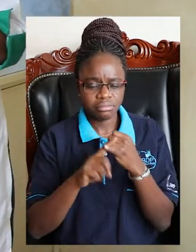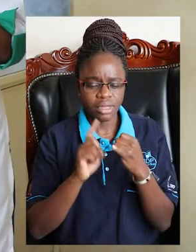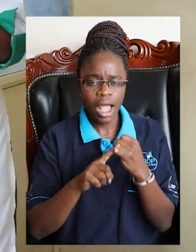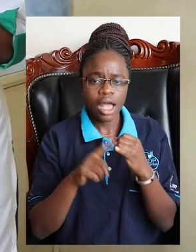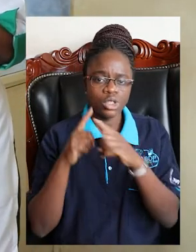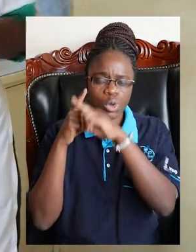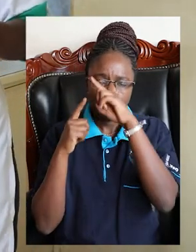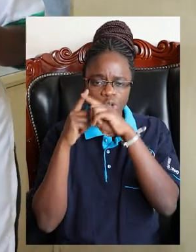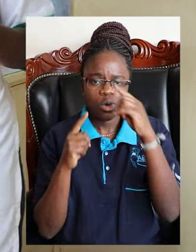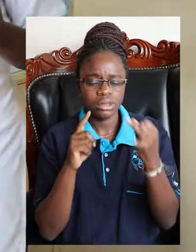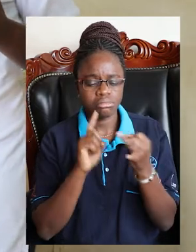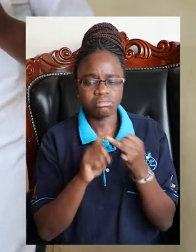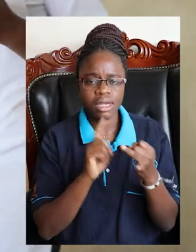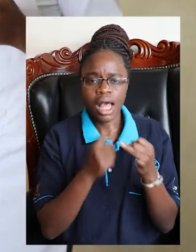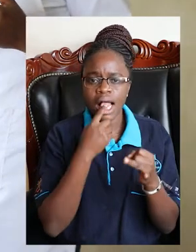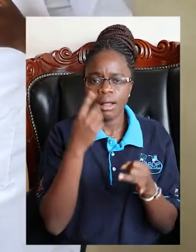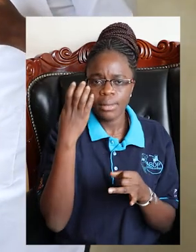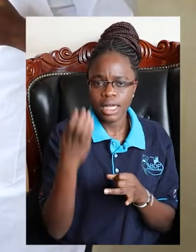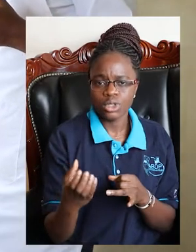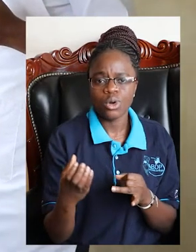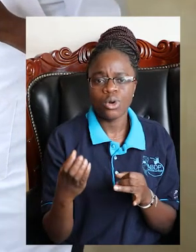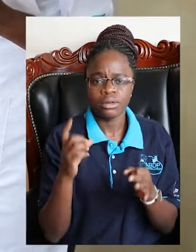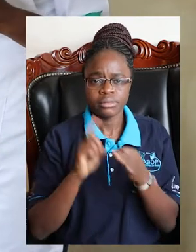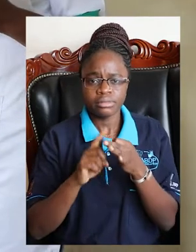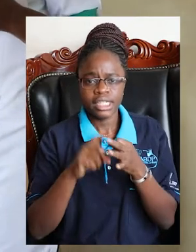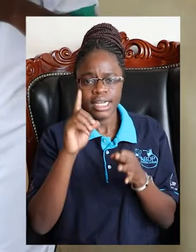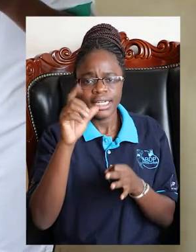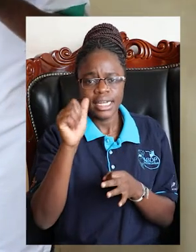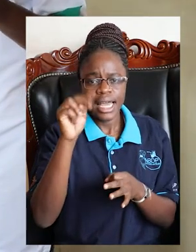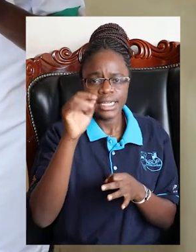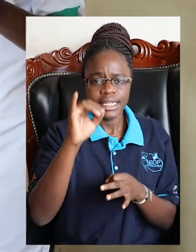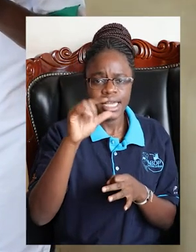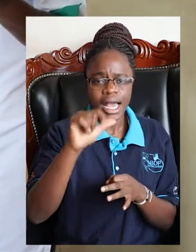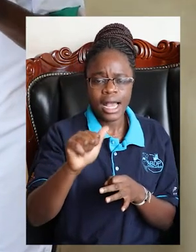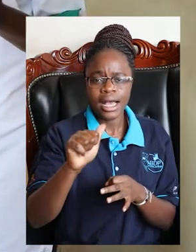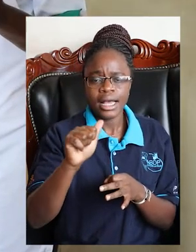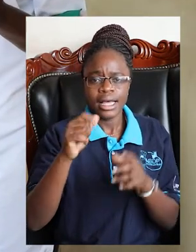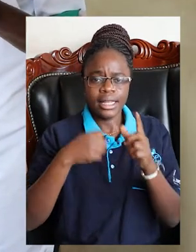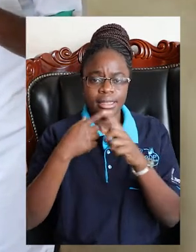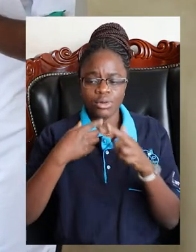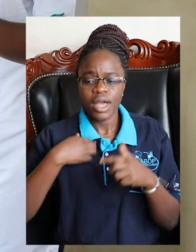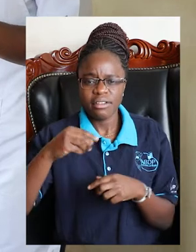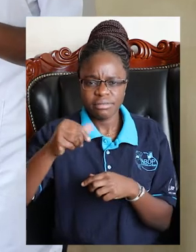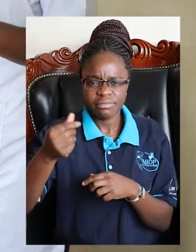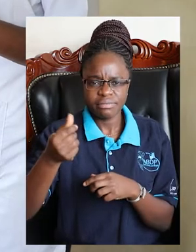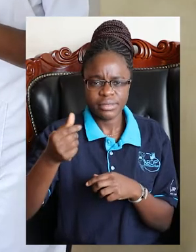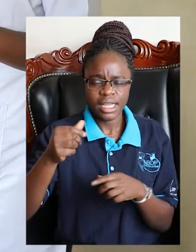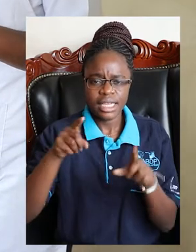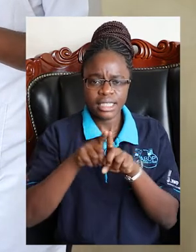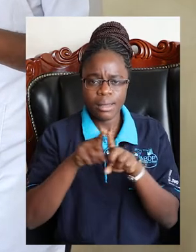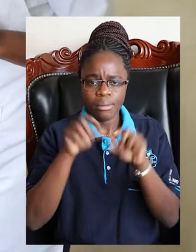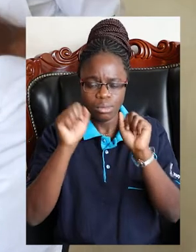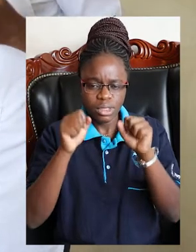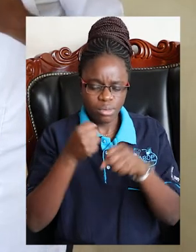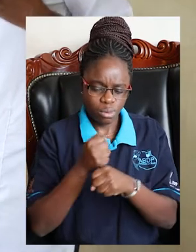ho-ho, dania if you like, and then you get the tomato, the groundnuts, you can grind